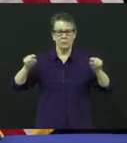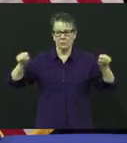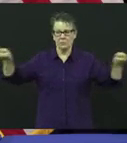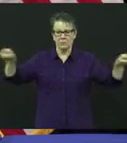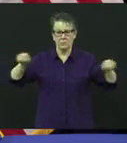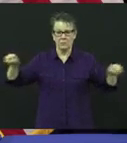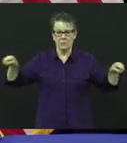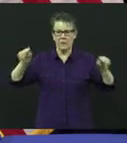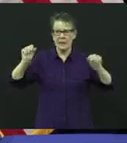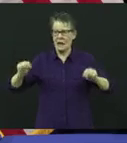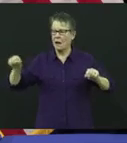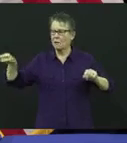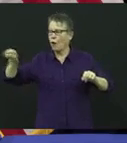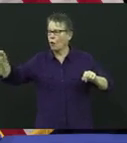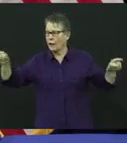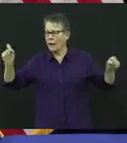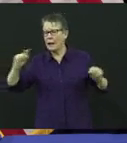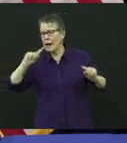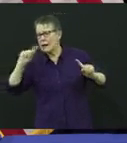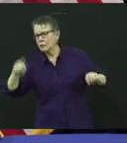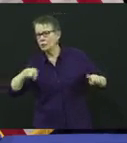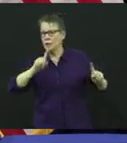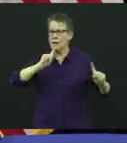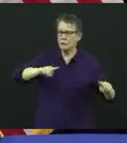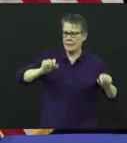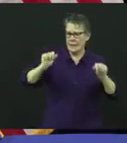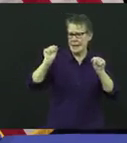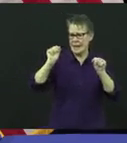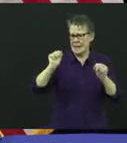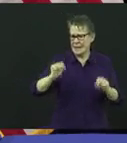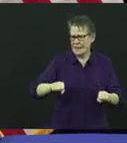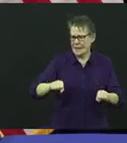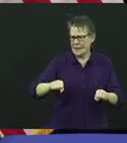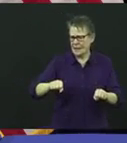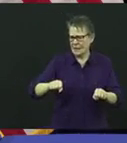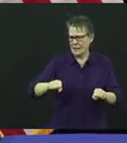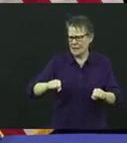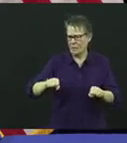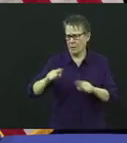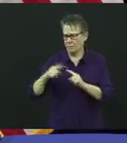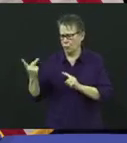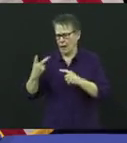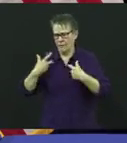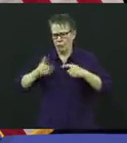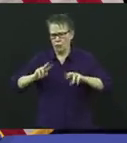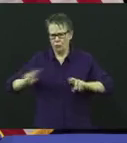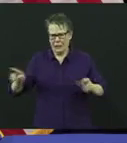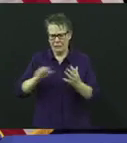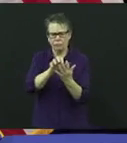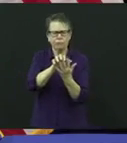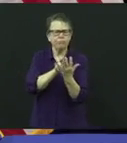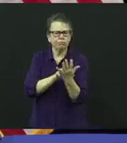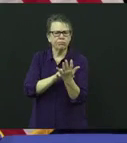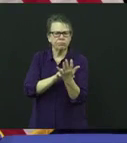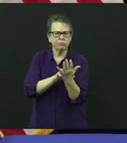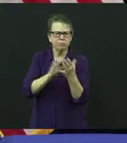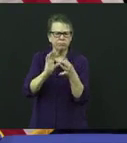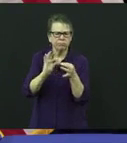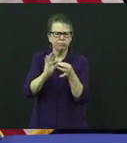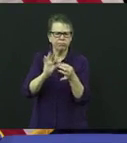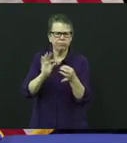as to deem all of their employees essential, to force them to report to work. Others are simply refusing flat